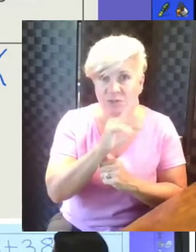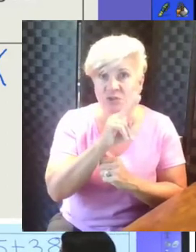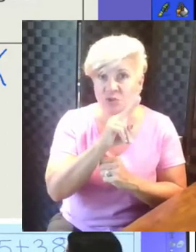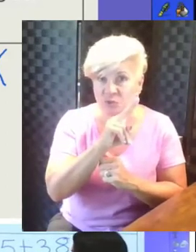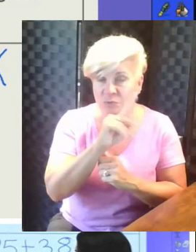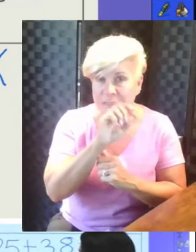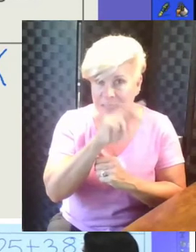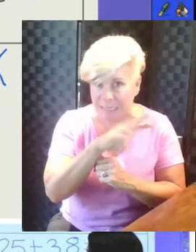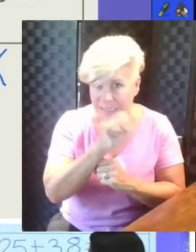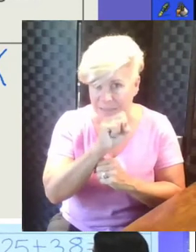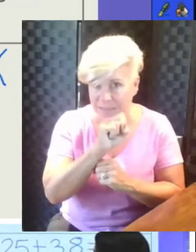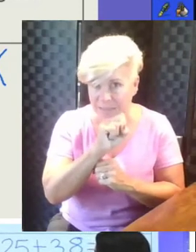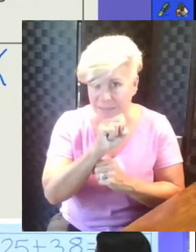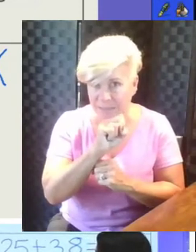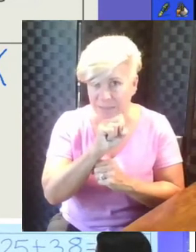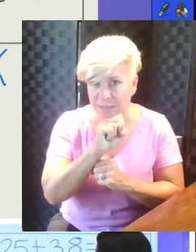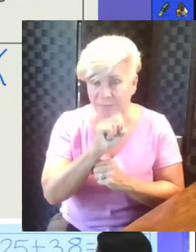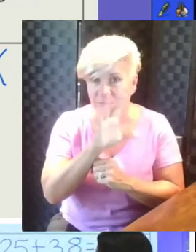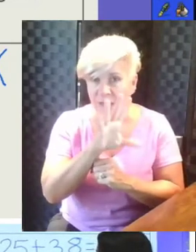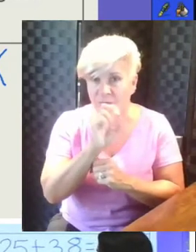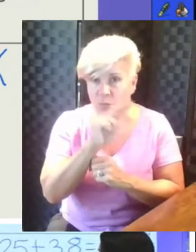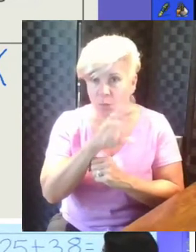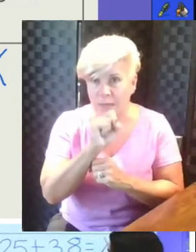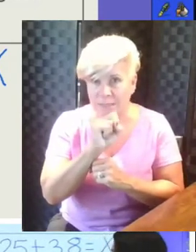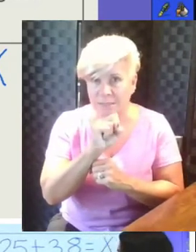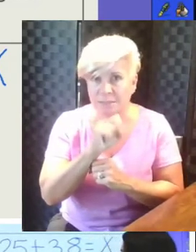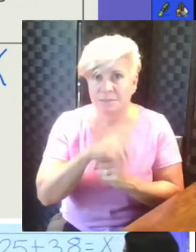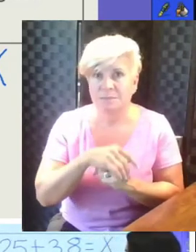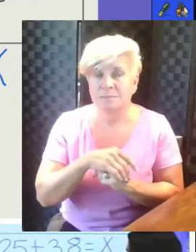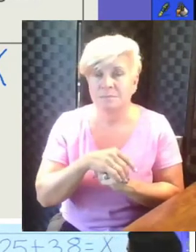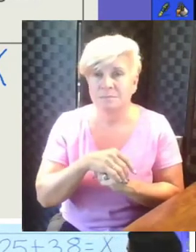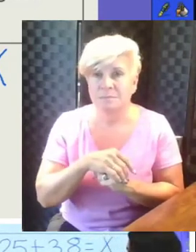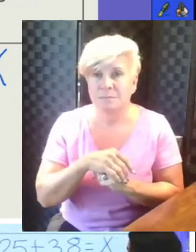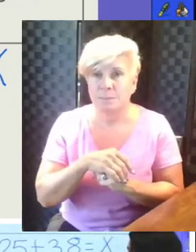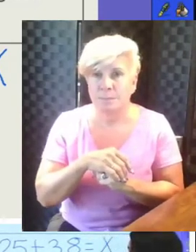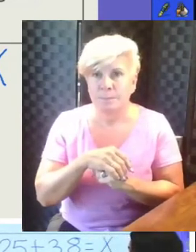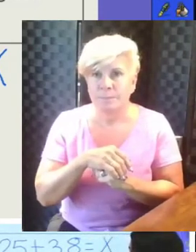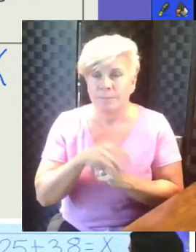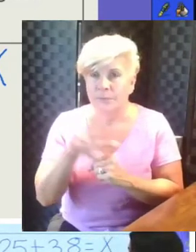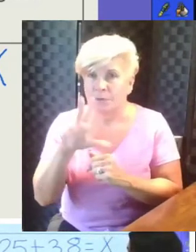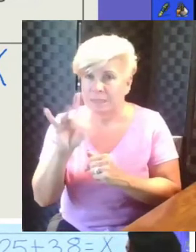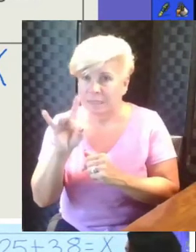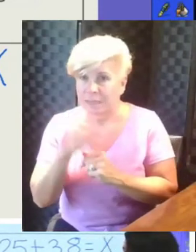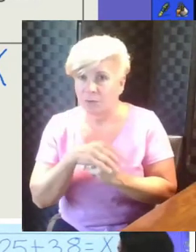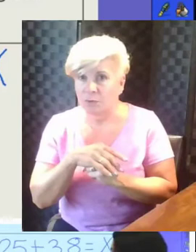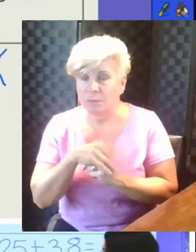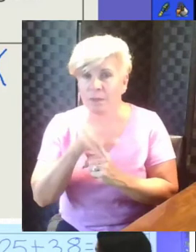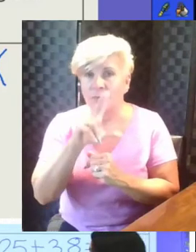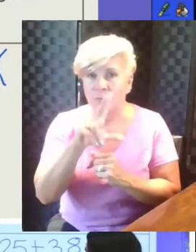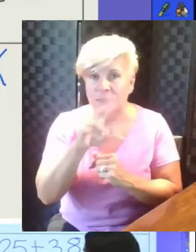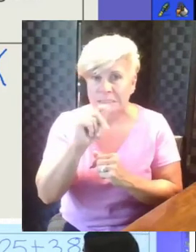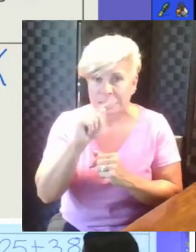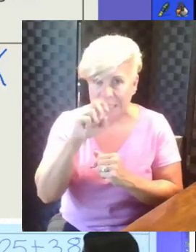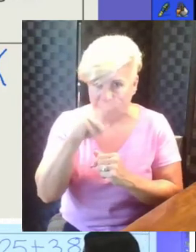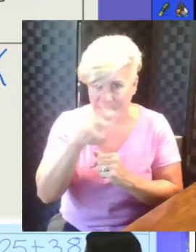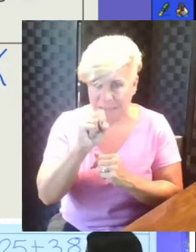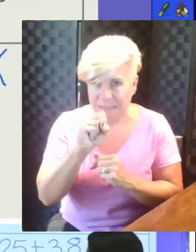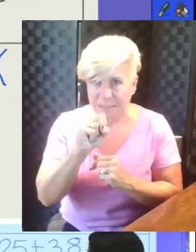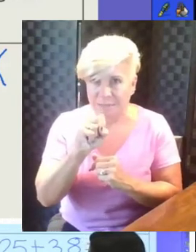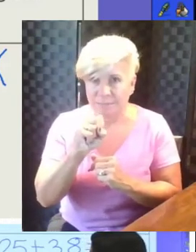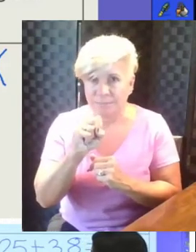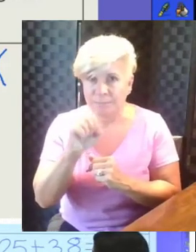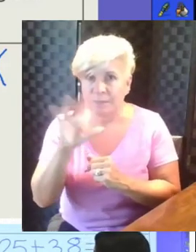two 10s and five 1s. And then 38 would be three